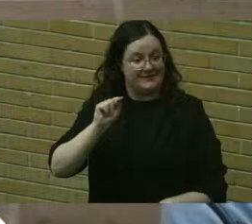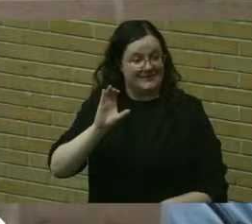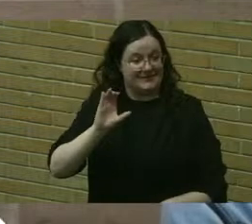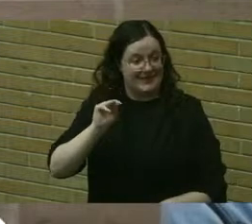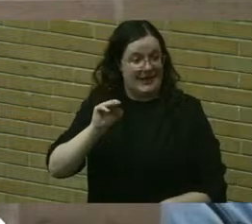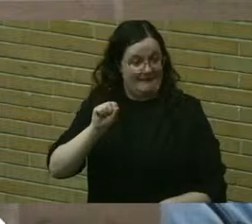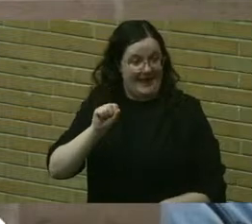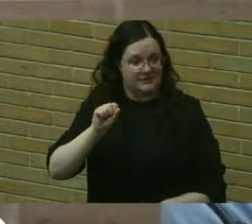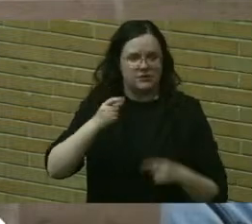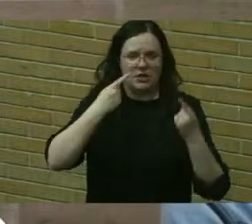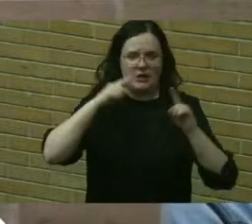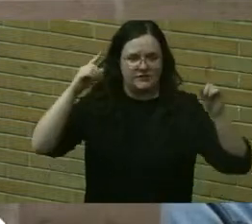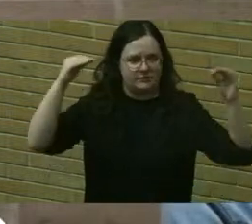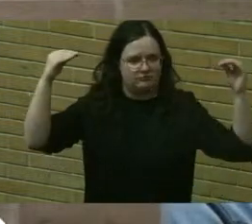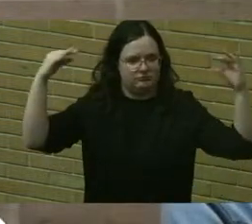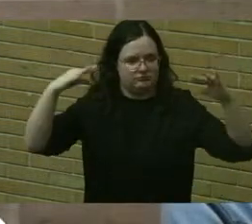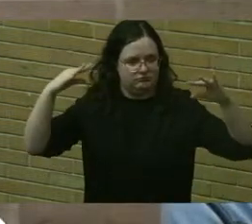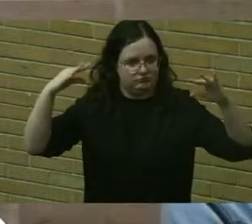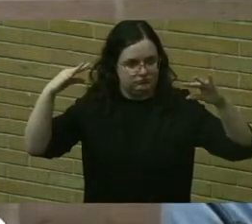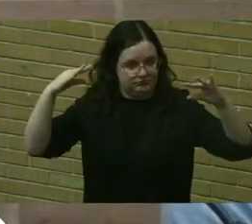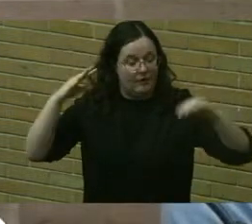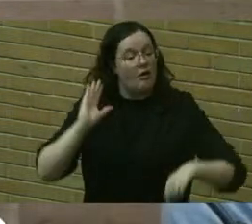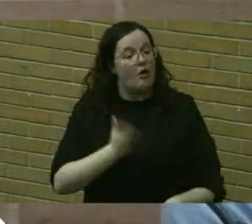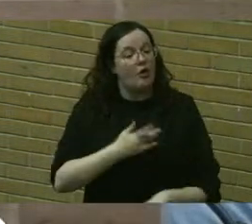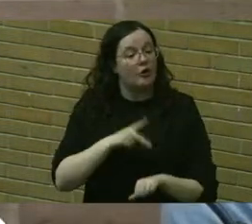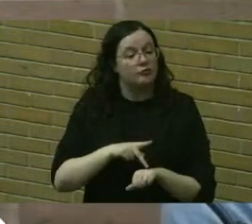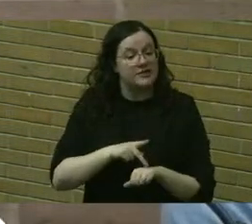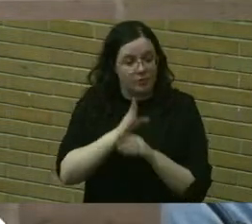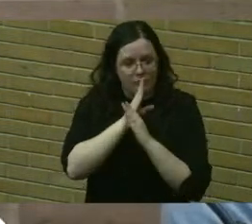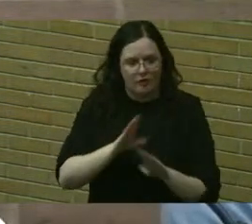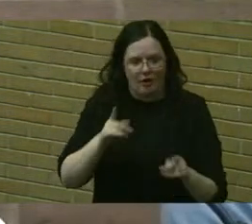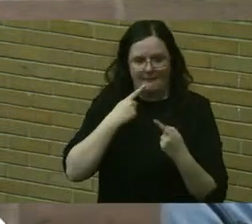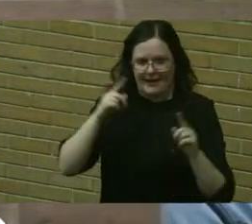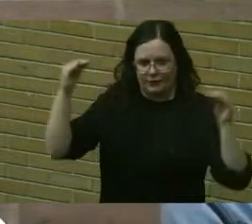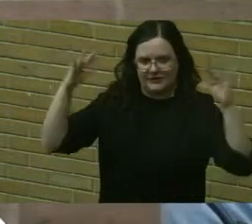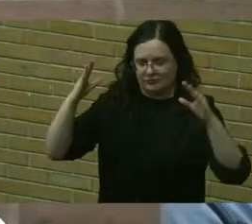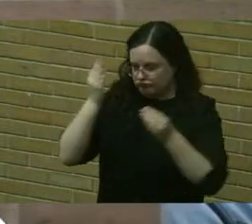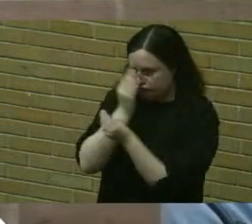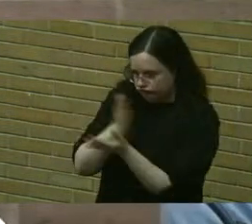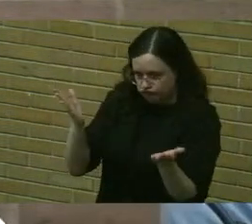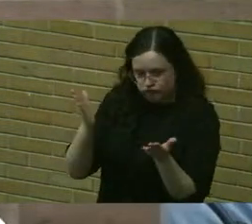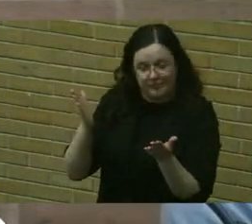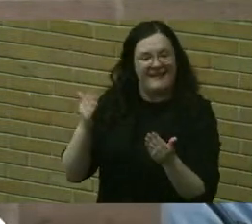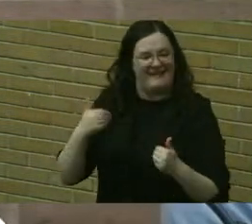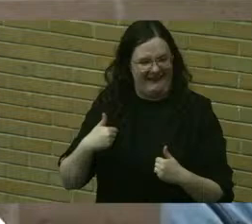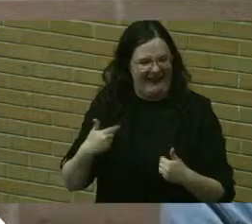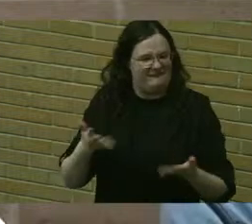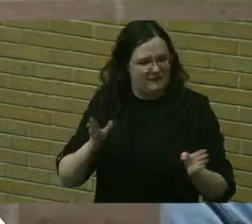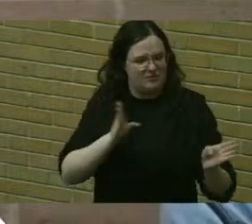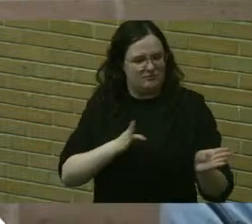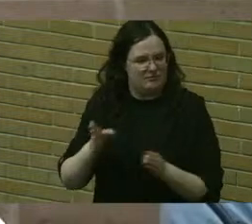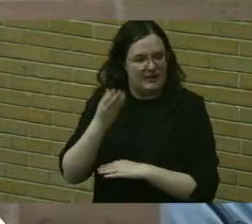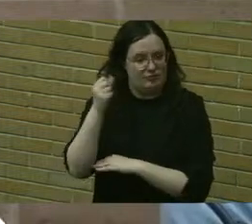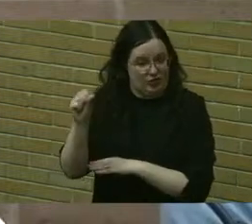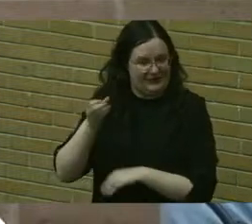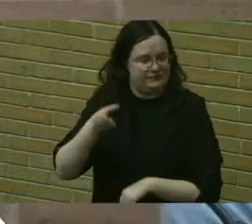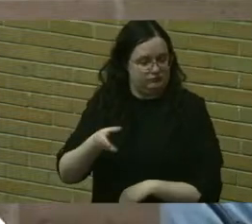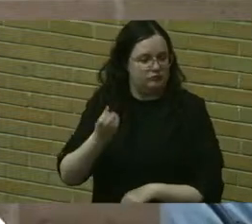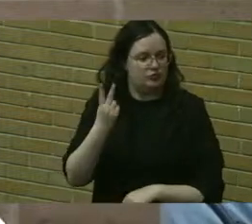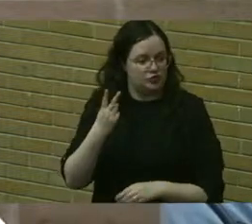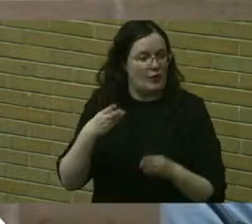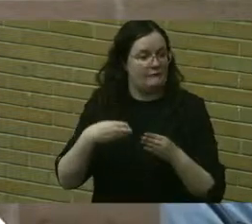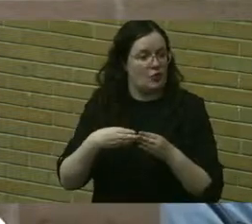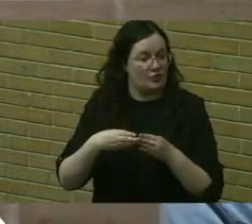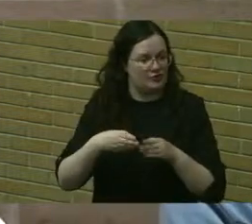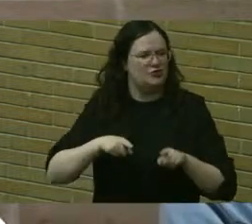system. Our principal calmly announced that there would be a planned demonstration and protest held at 12 Corners during